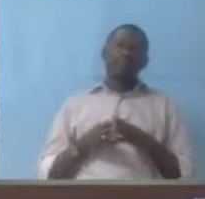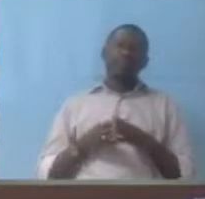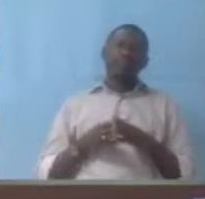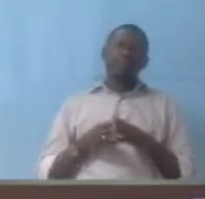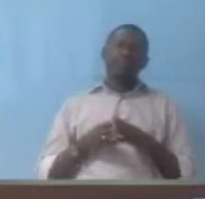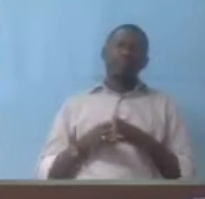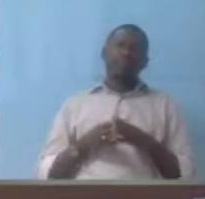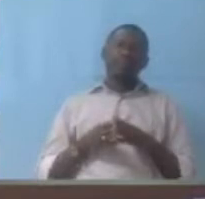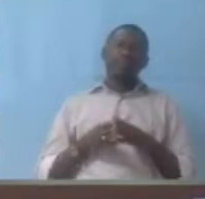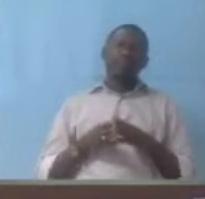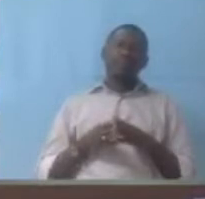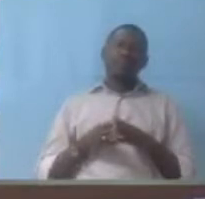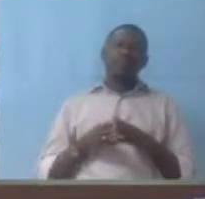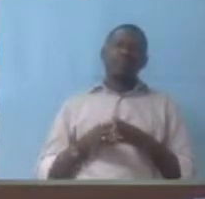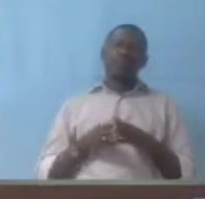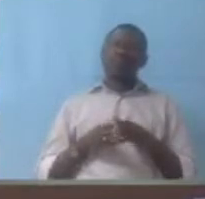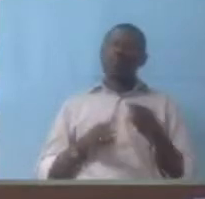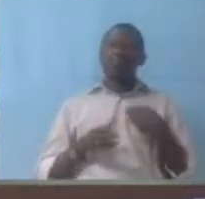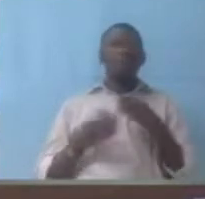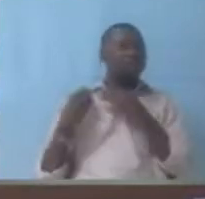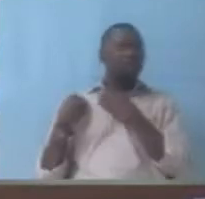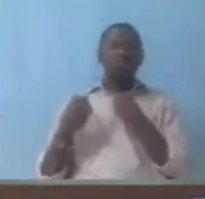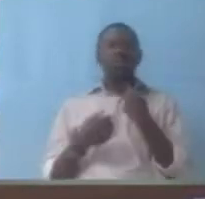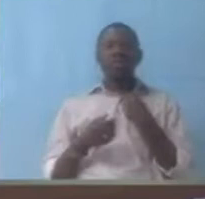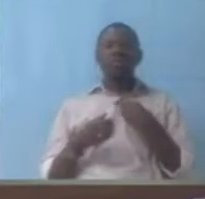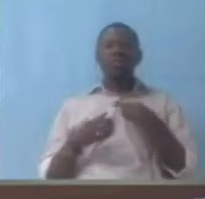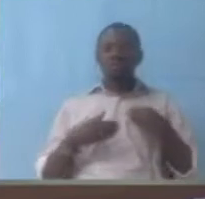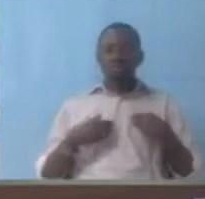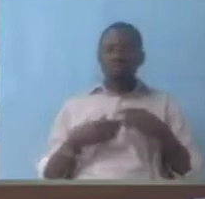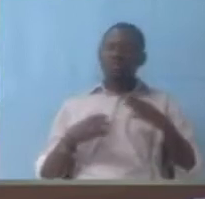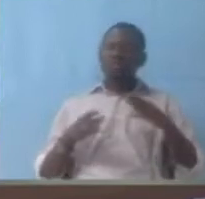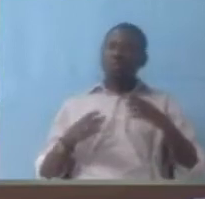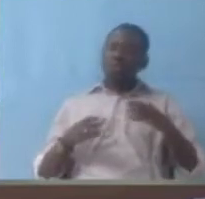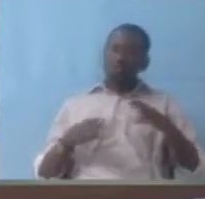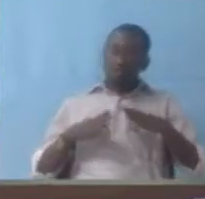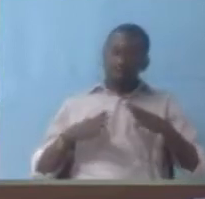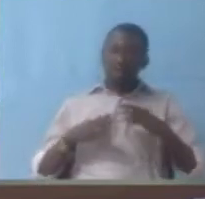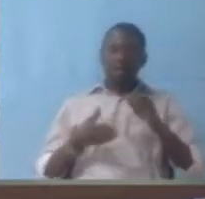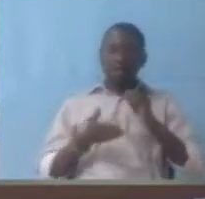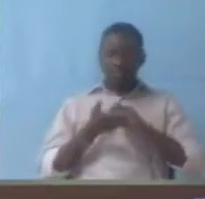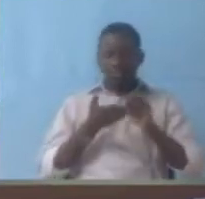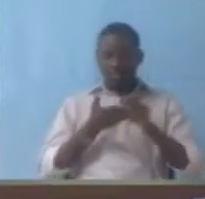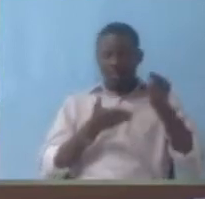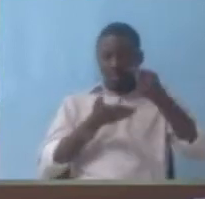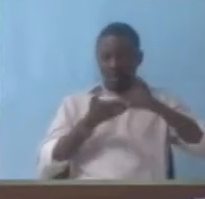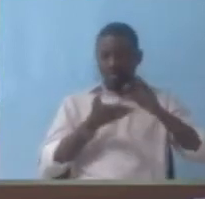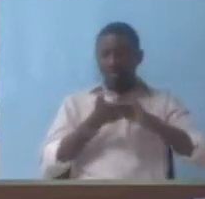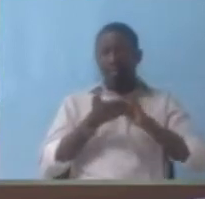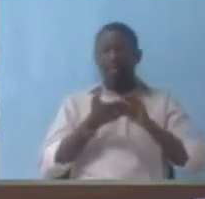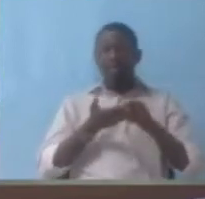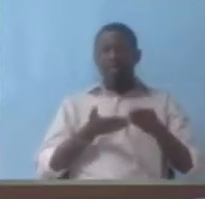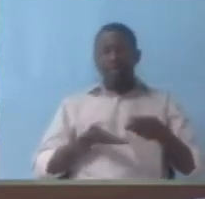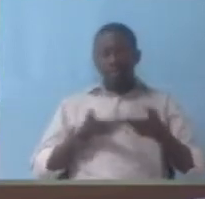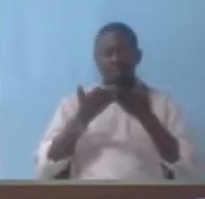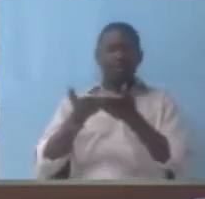as requested, and that was the decree. They don't need my legitimization or my